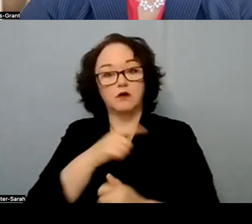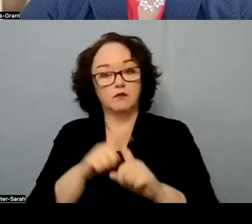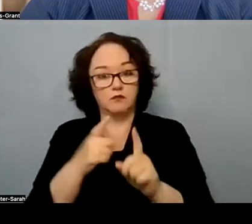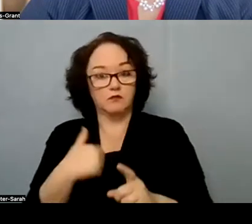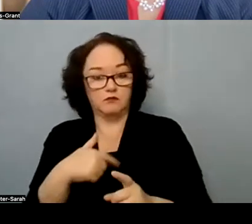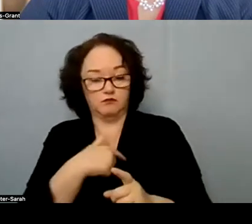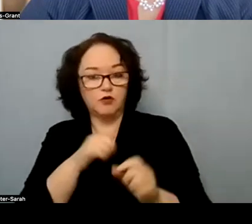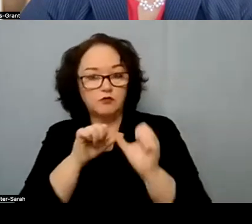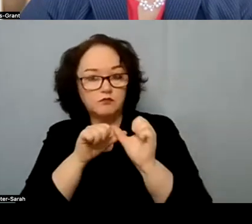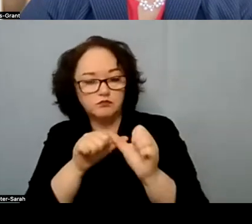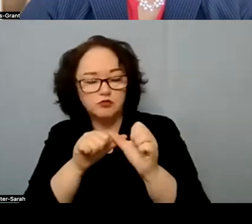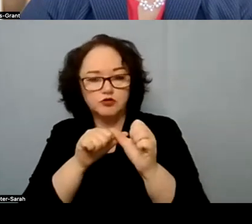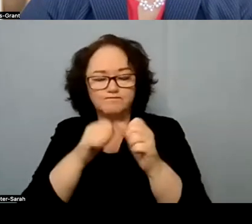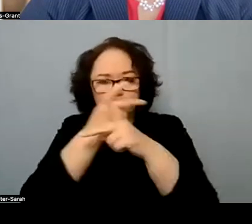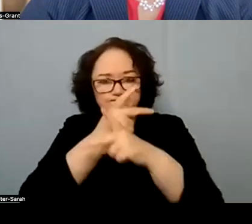applications